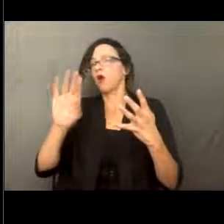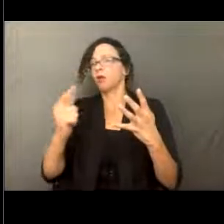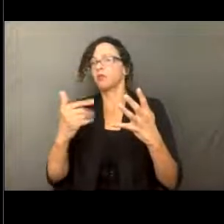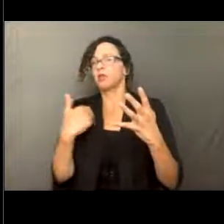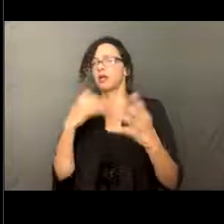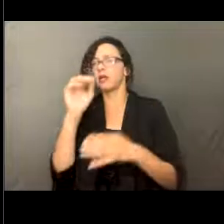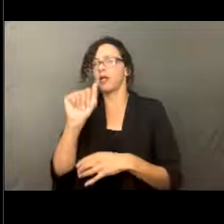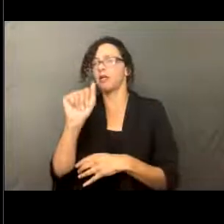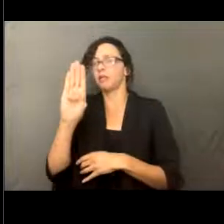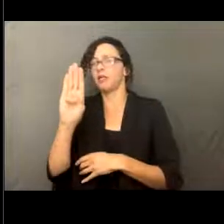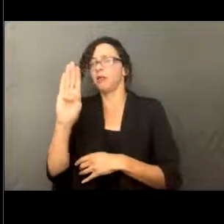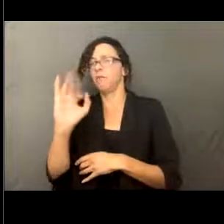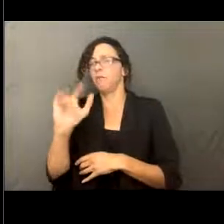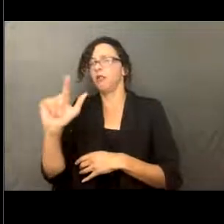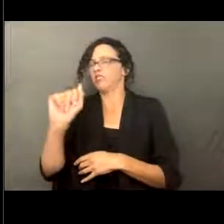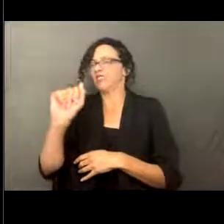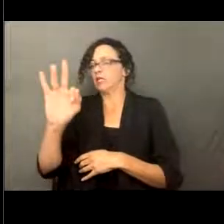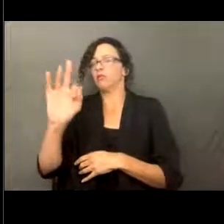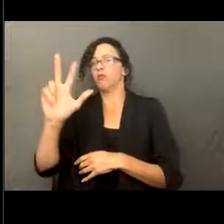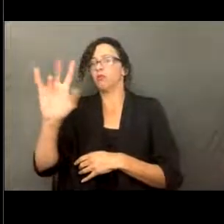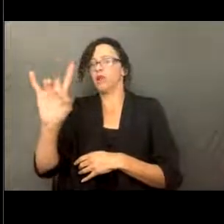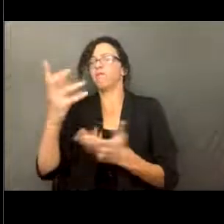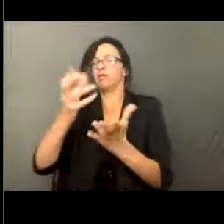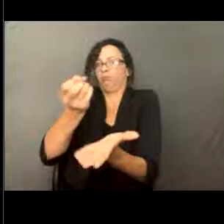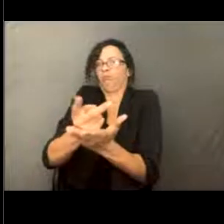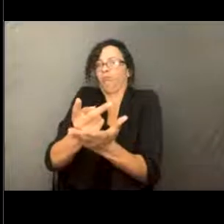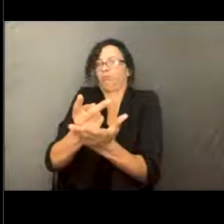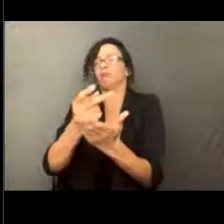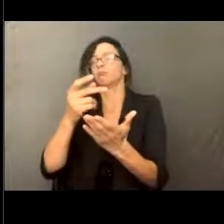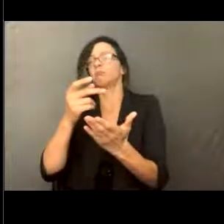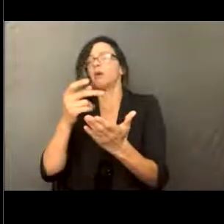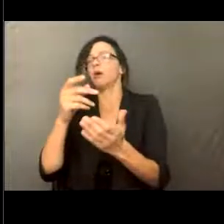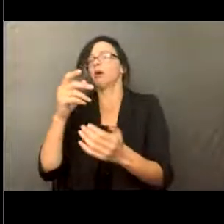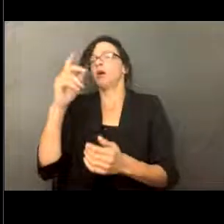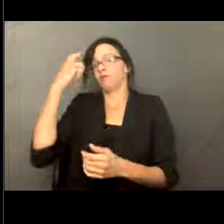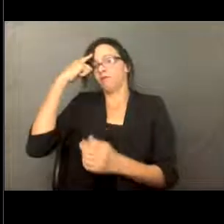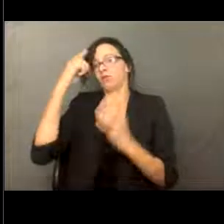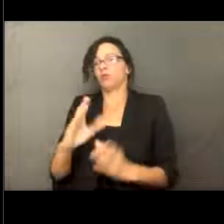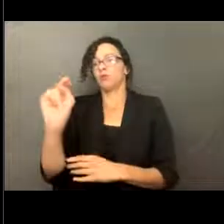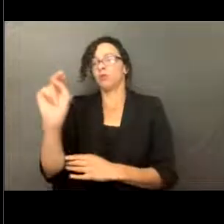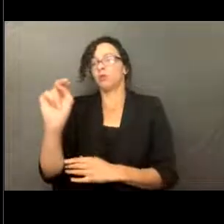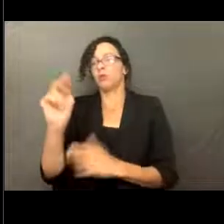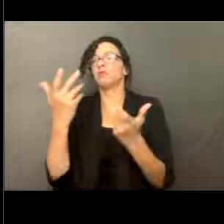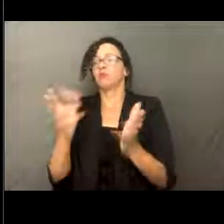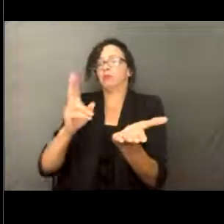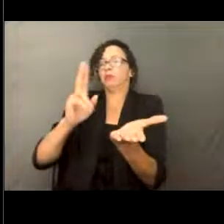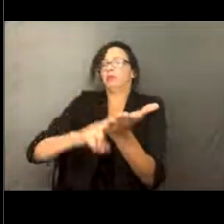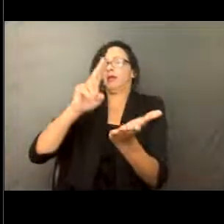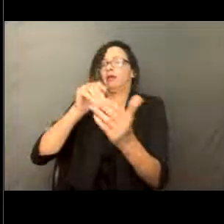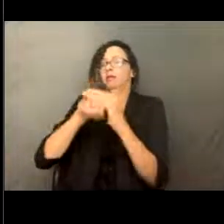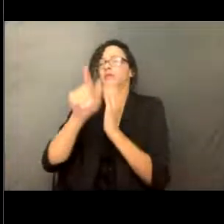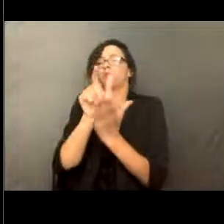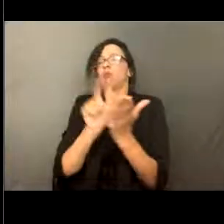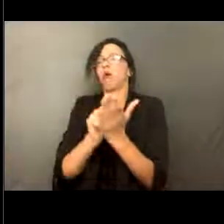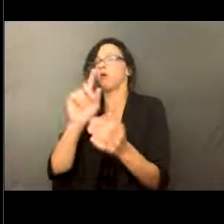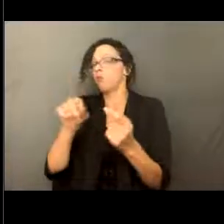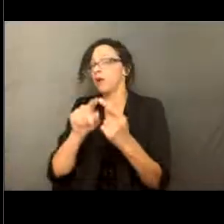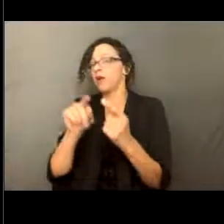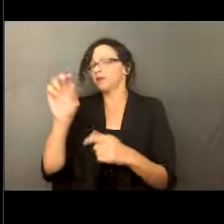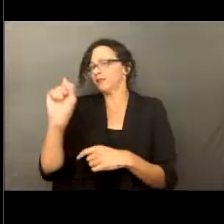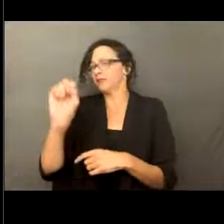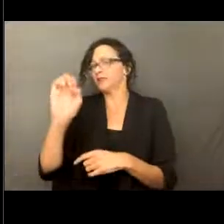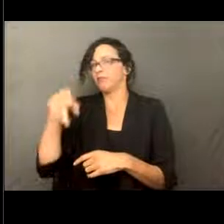legislature, and Governor Newsom signed the bill into law in September. This is the result of a collaborative